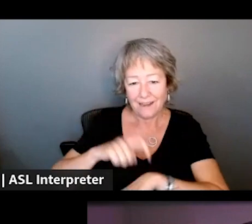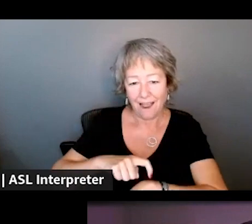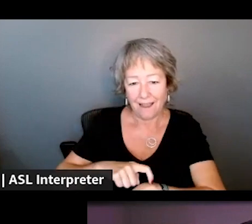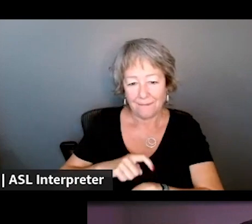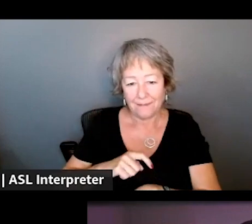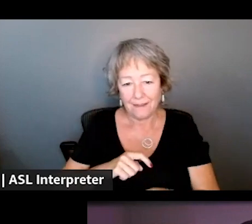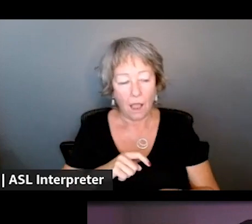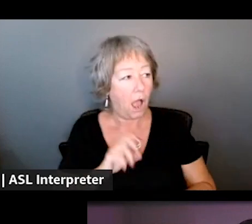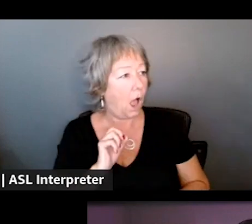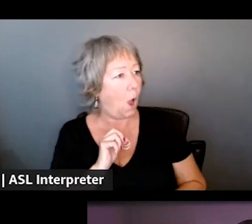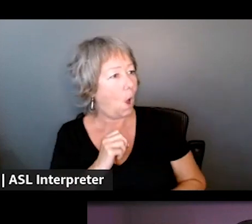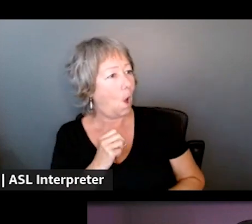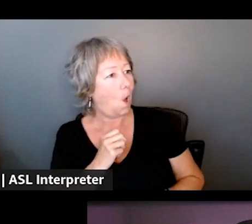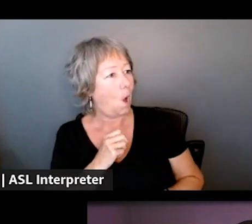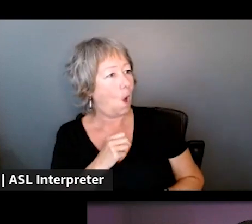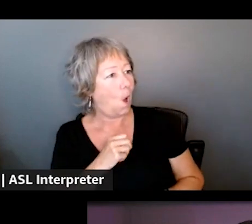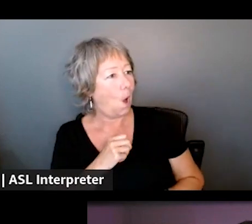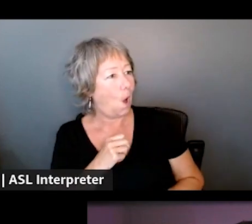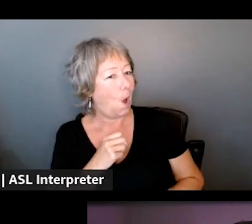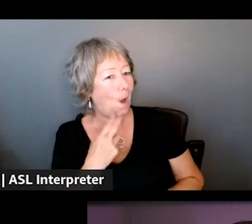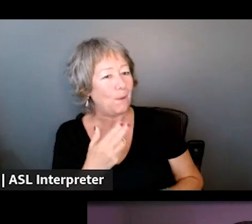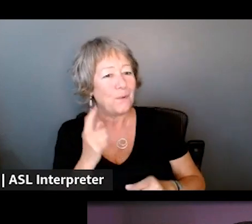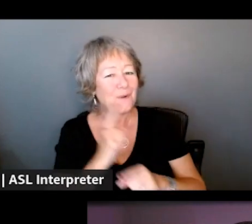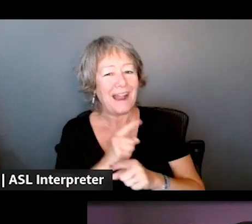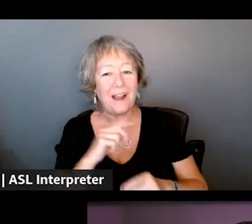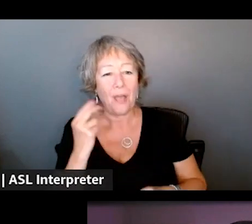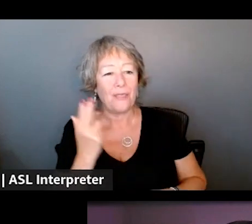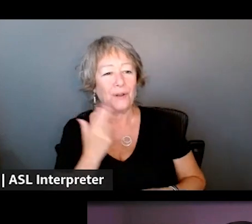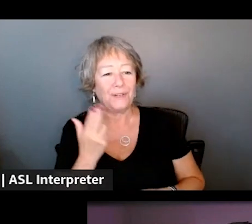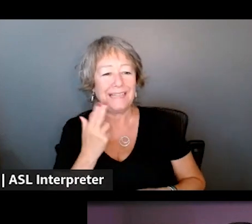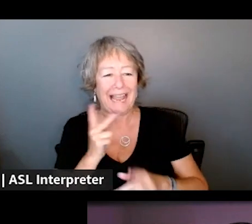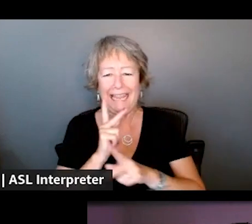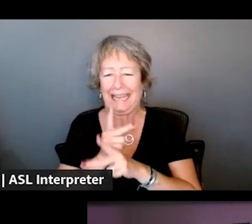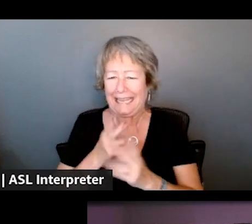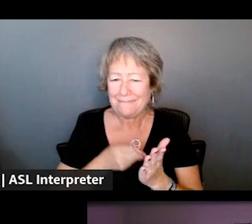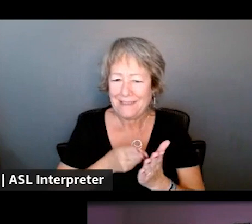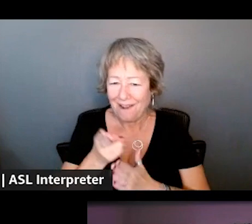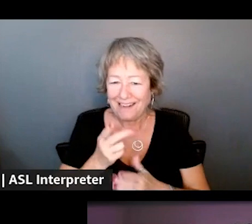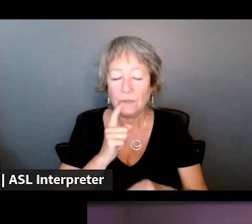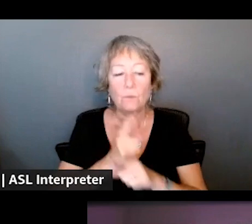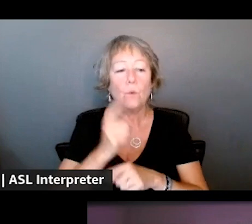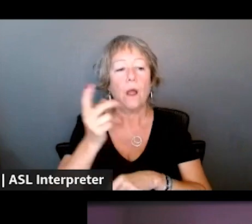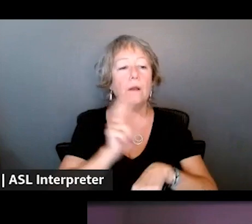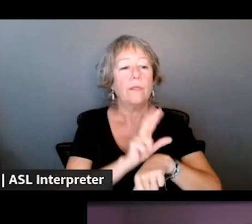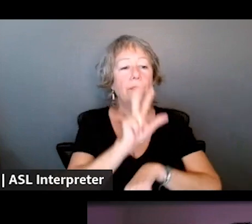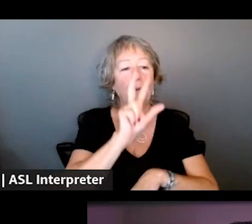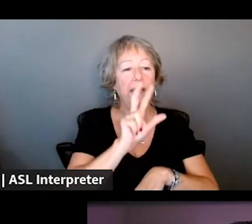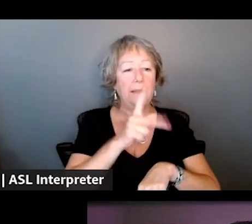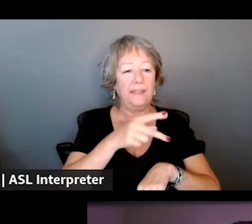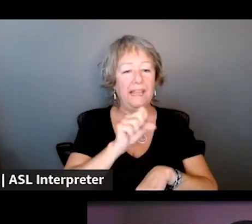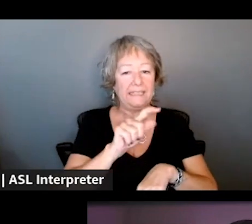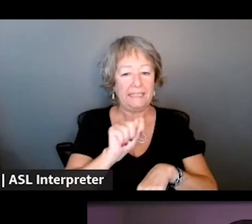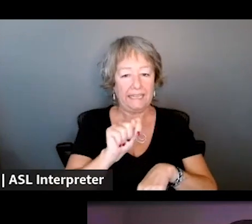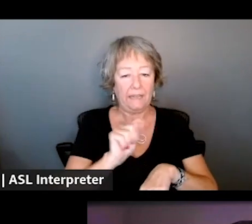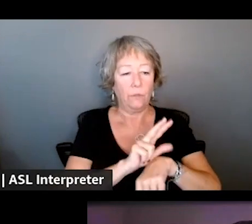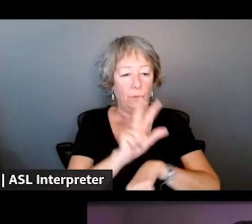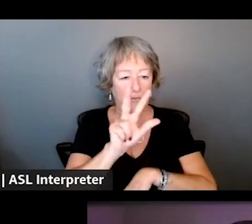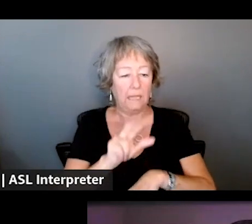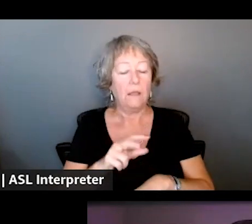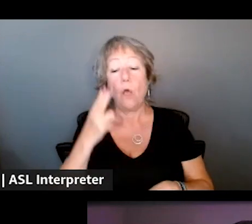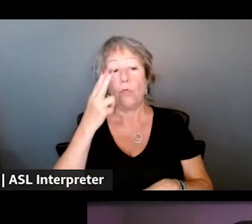Oh, Thursday, right, Brooke? Keep me honest. It's at 3 p.m. Pacific, 6 p.m. Eastern on